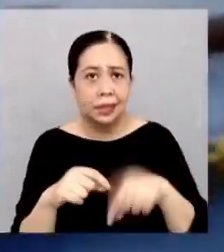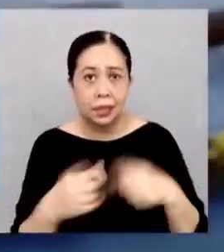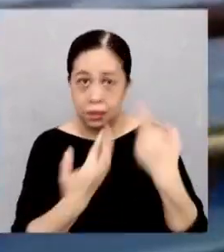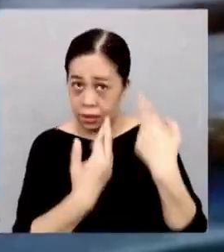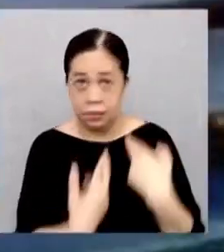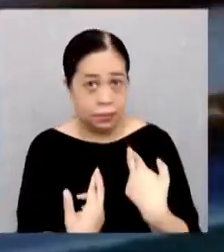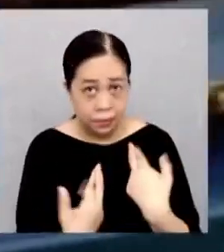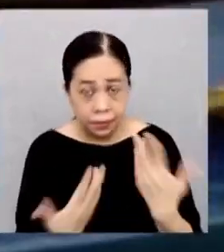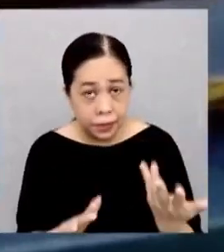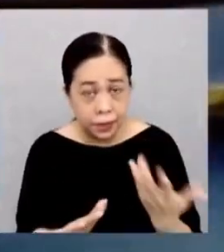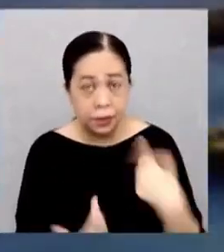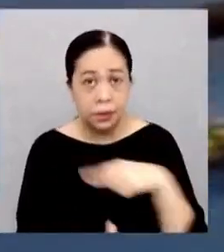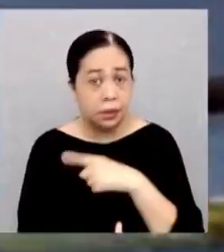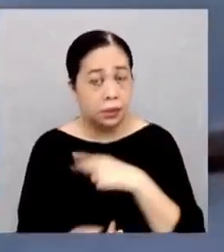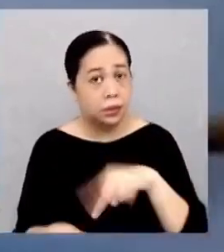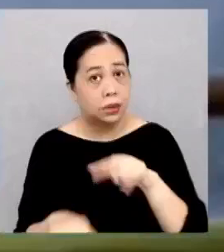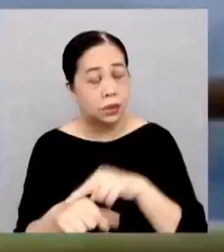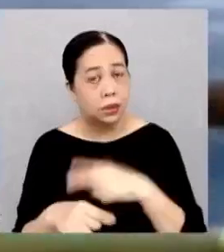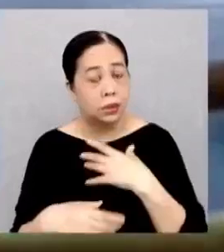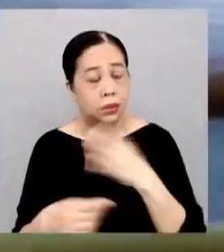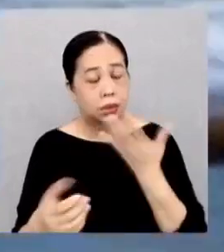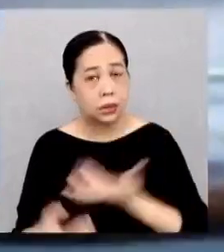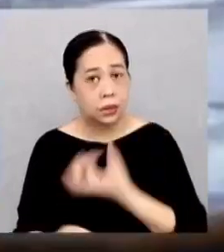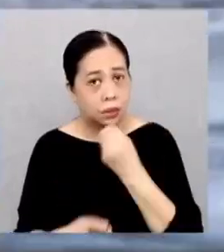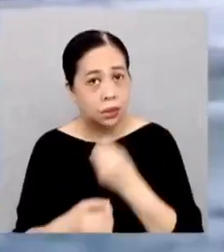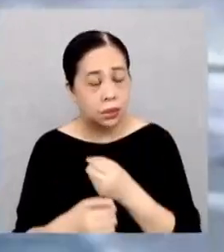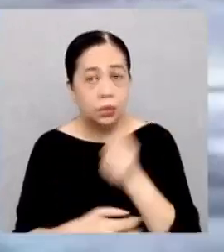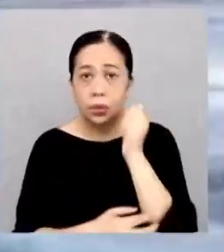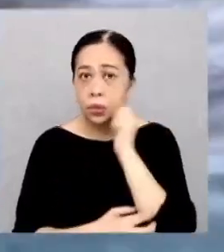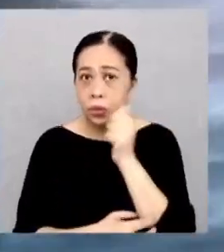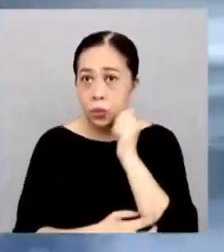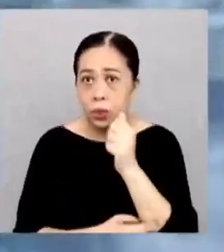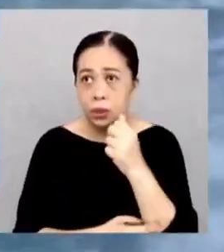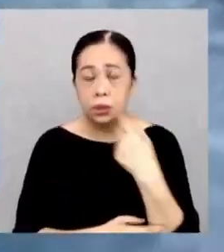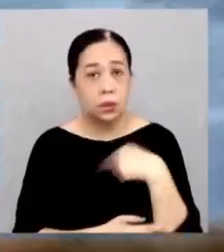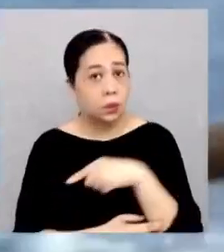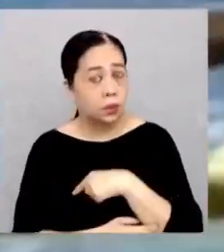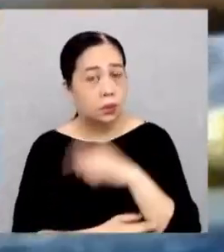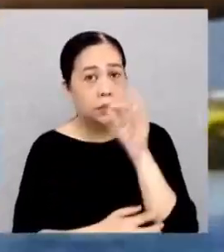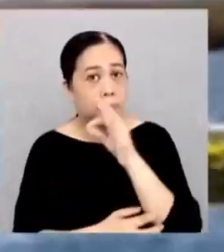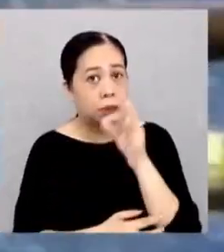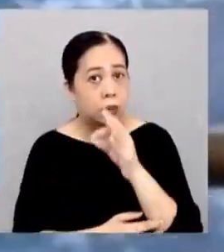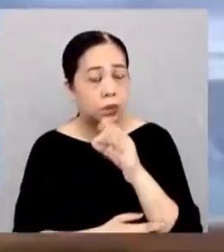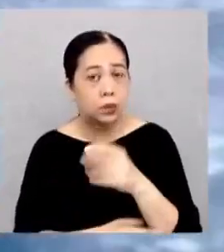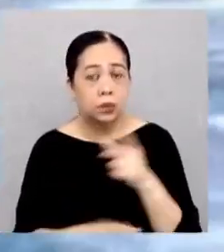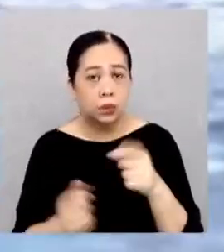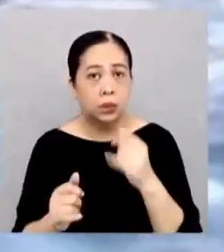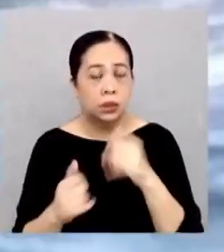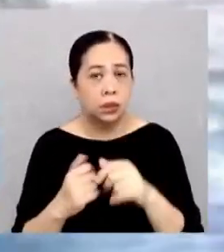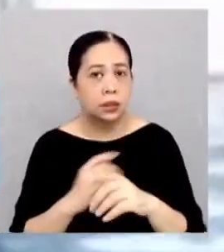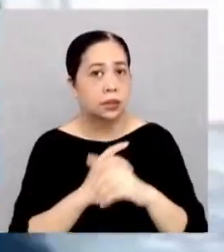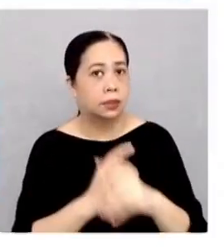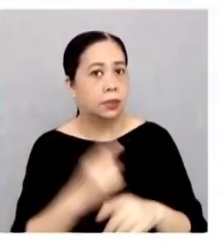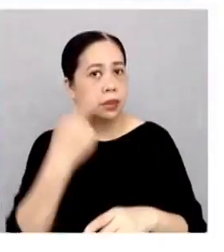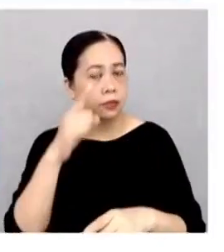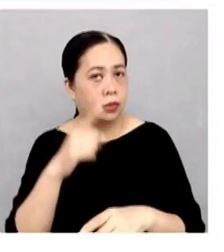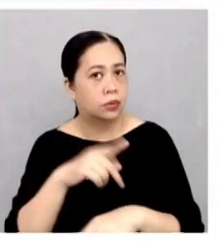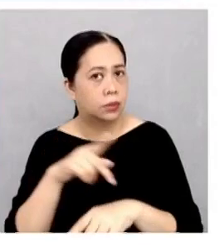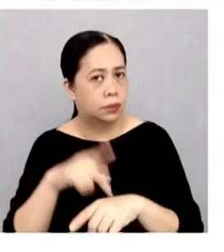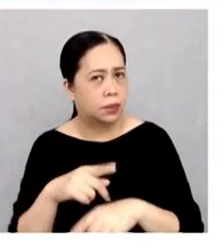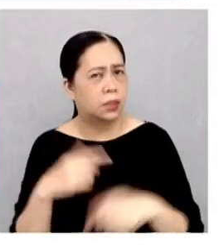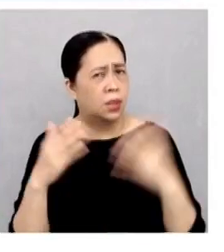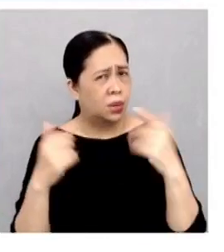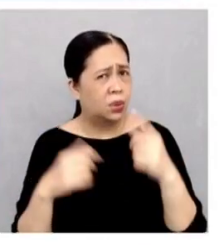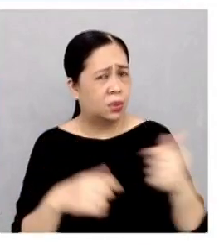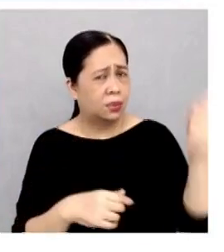respetuhin yung ating national interest. And always, we Filipinos are the last line of defense for the Philippines. I hope the